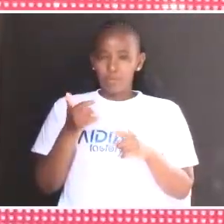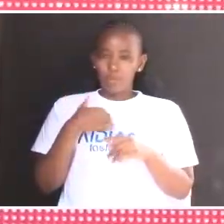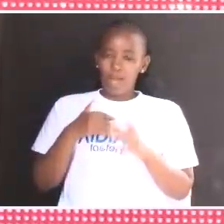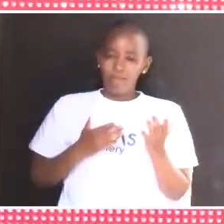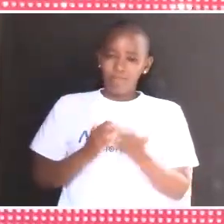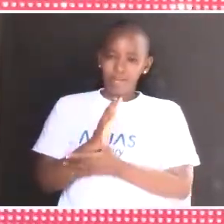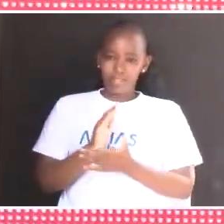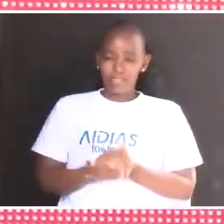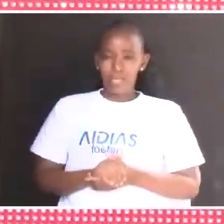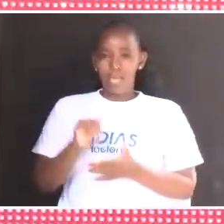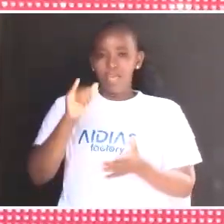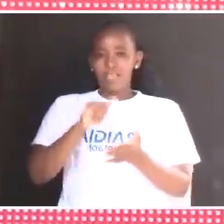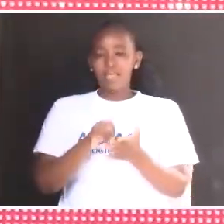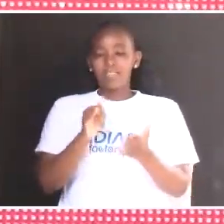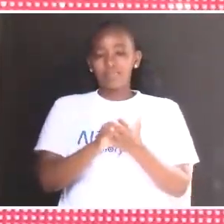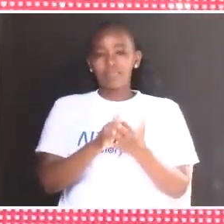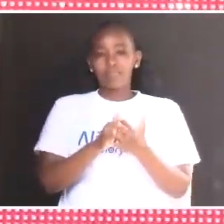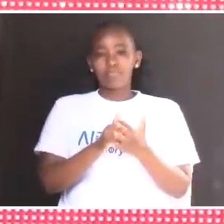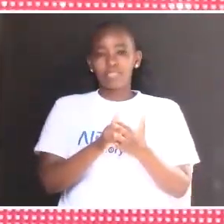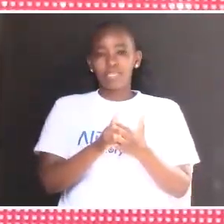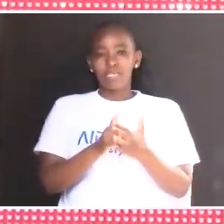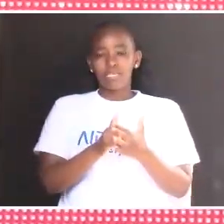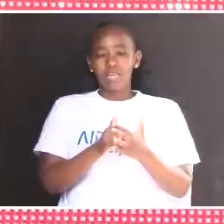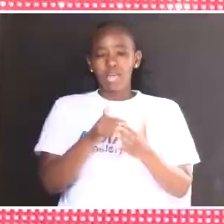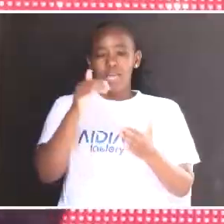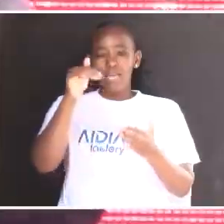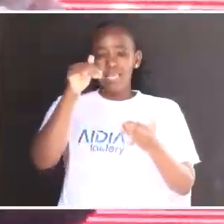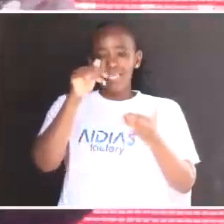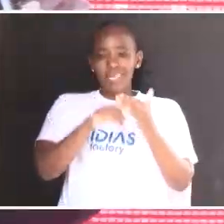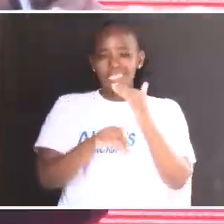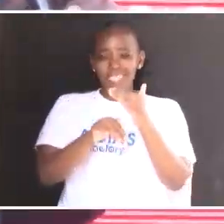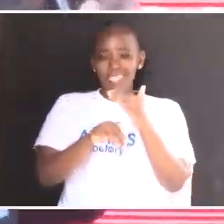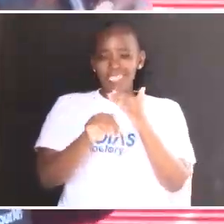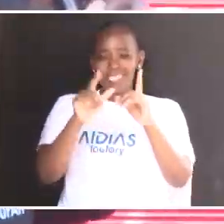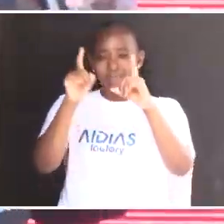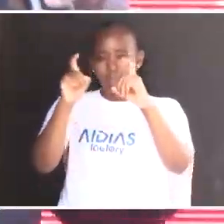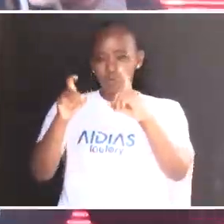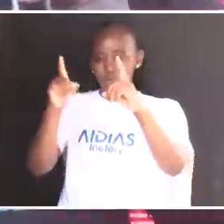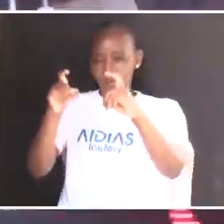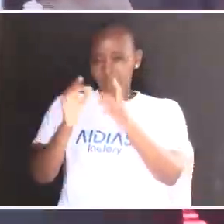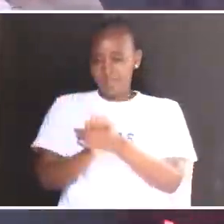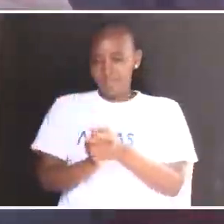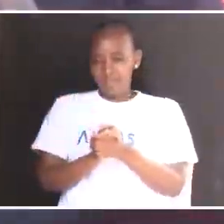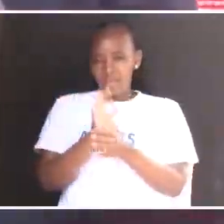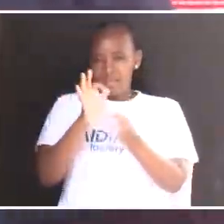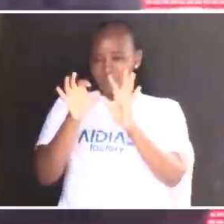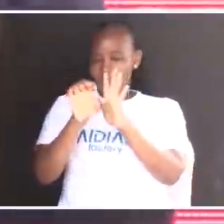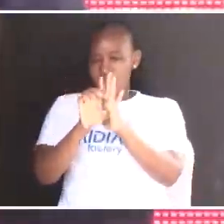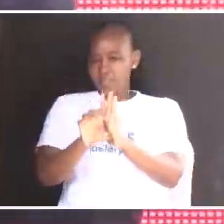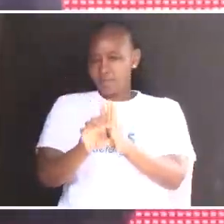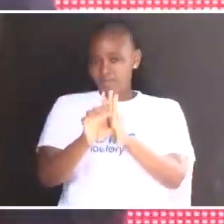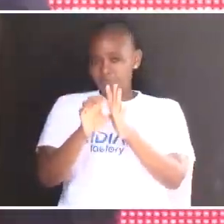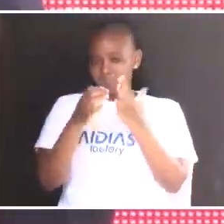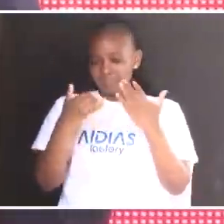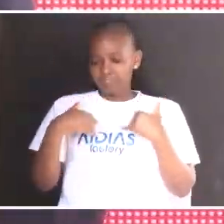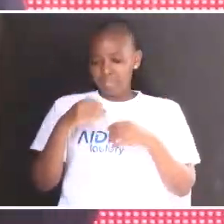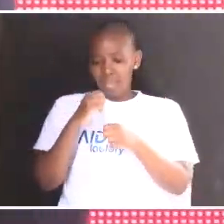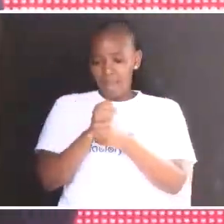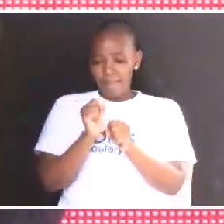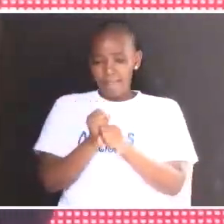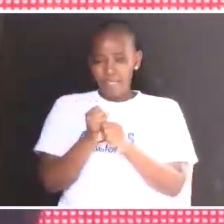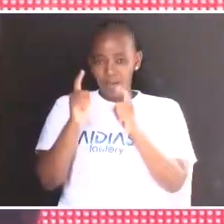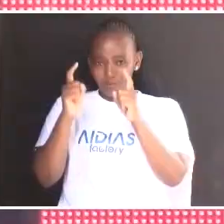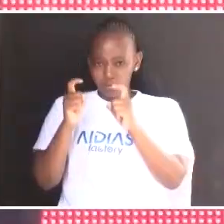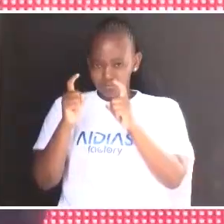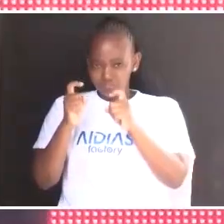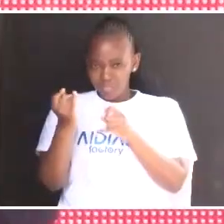rights that are within that particular photograph. So if, for example, mimi ni create a photograph